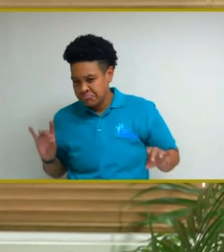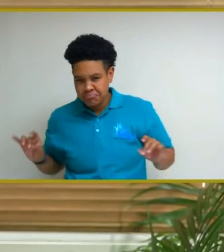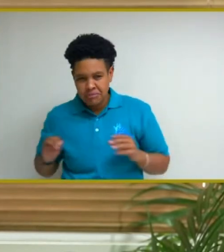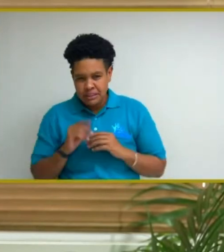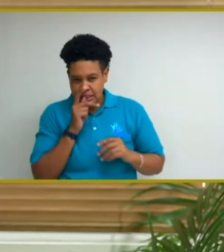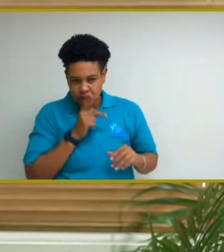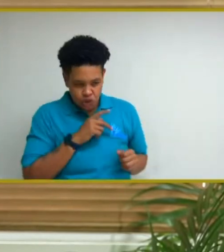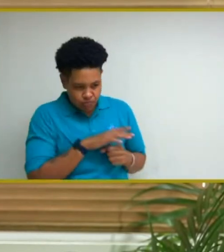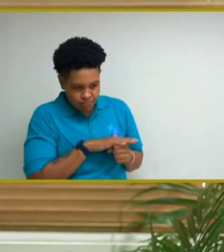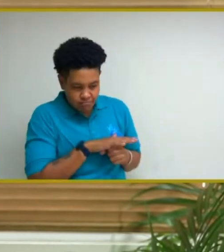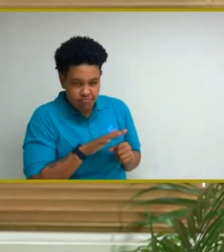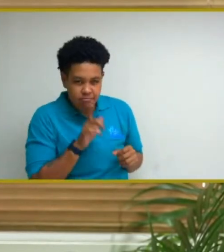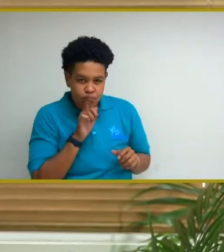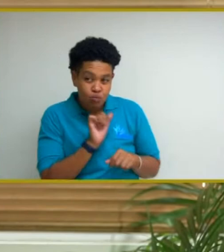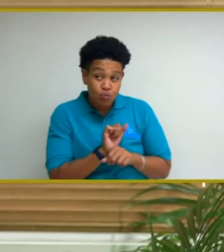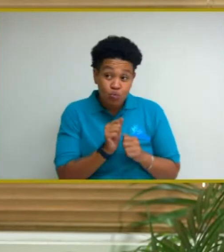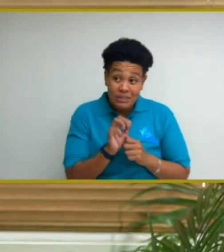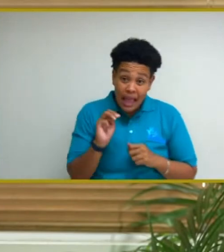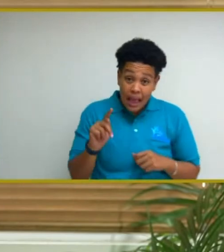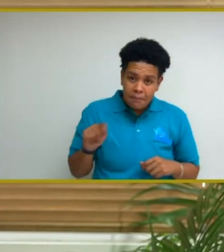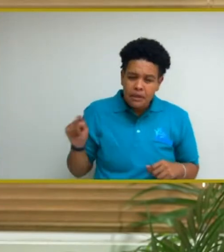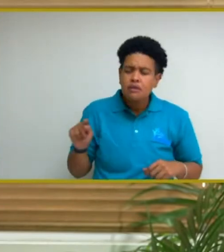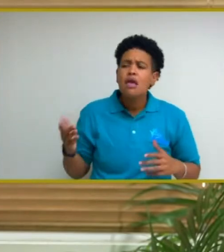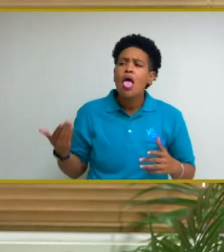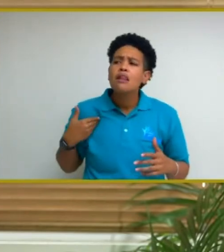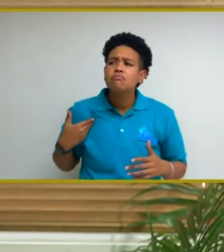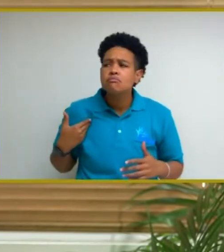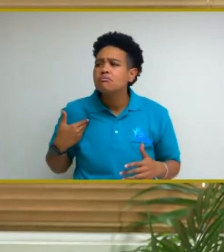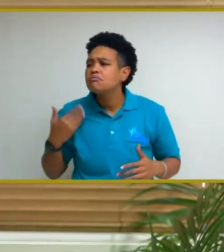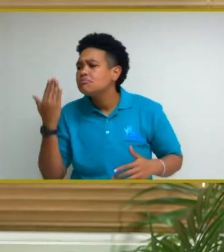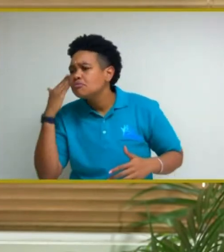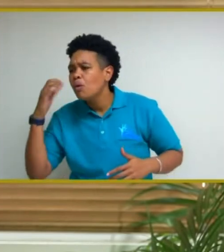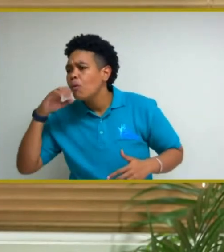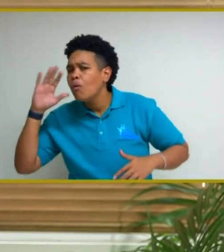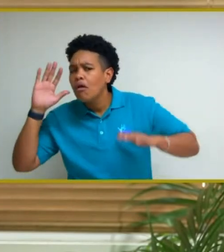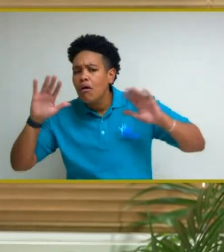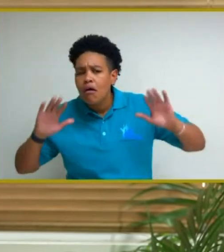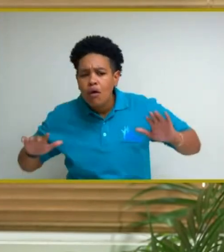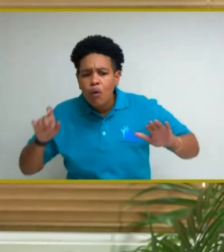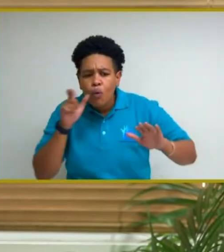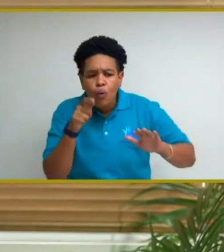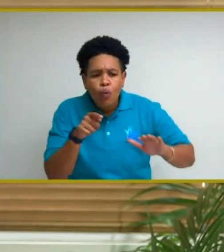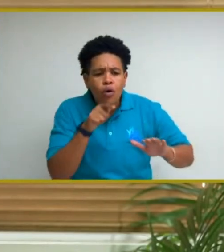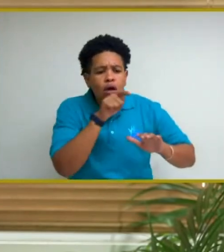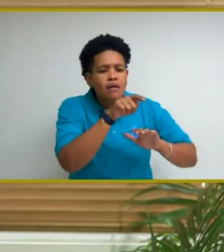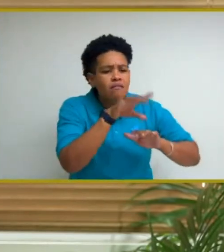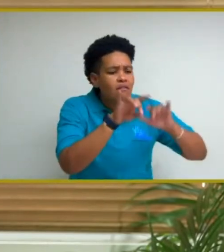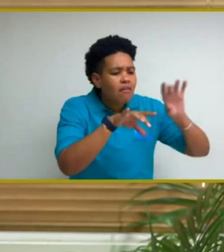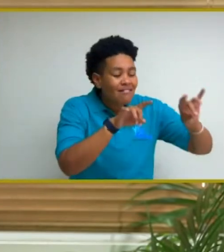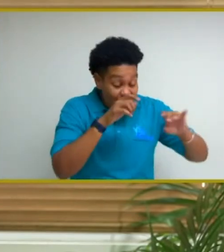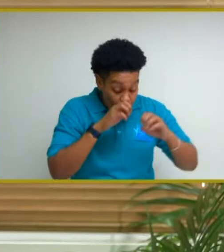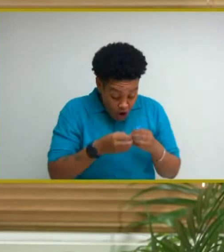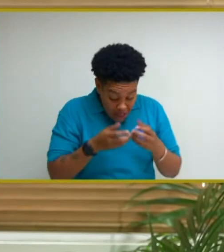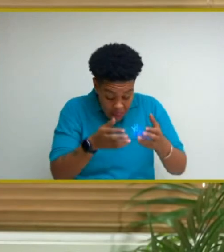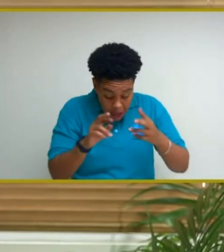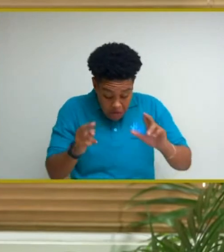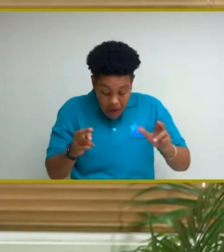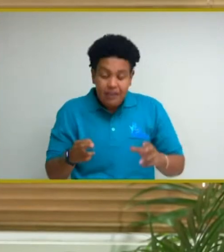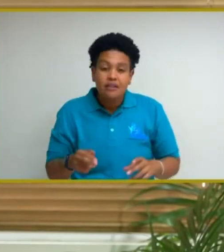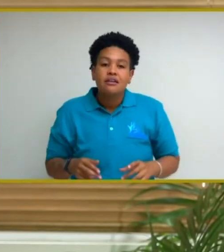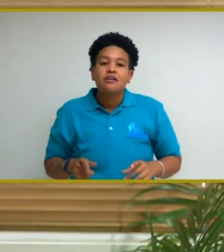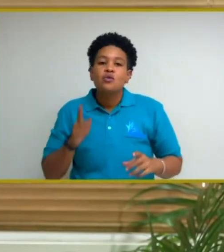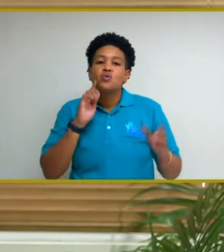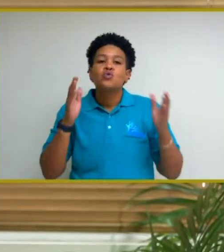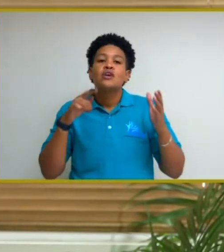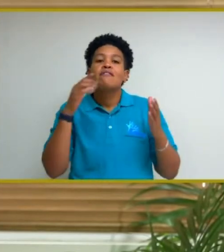we are working with the MPs and their organization, and they have an organization on the ground that has served